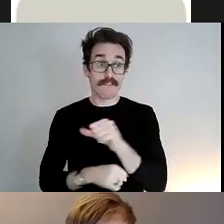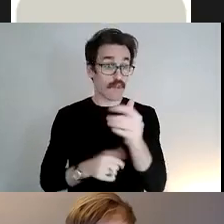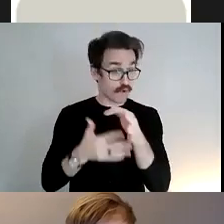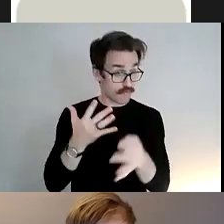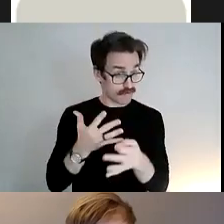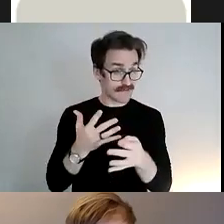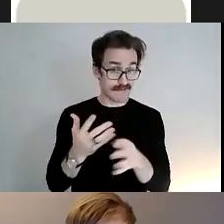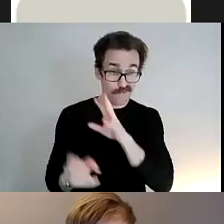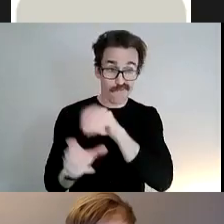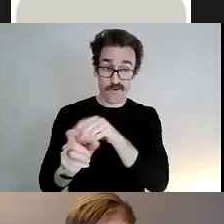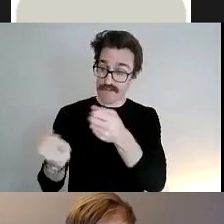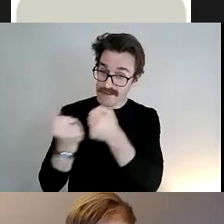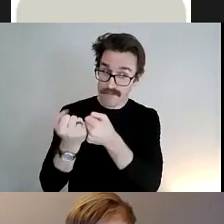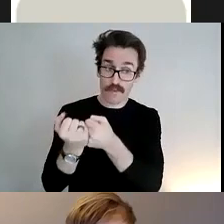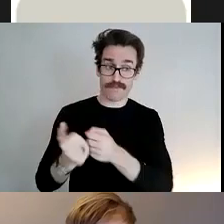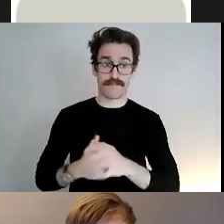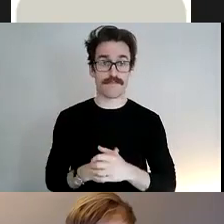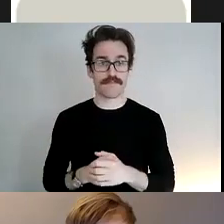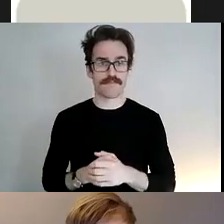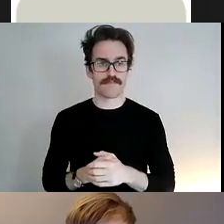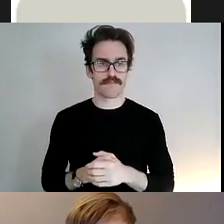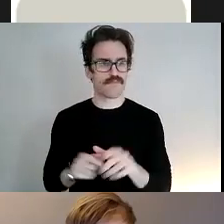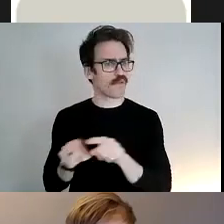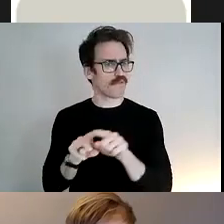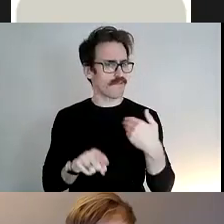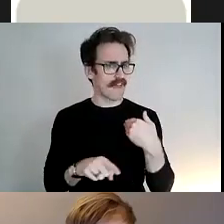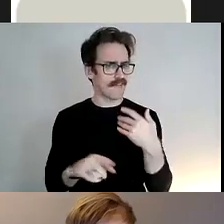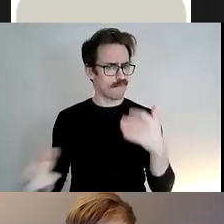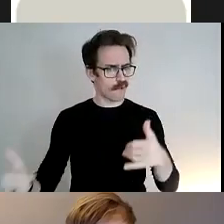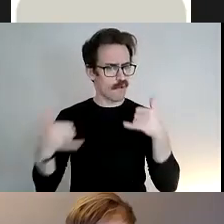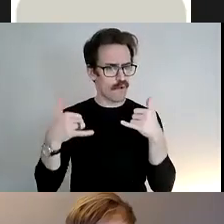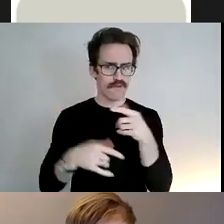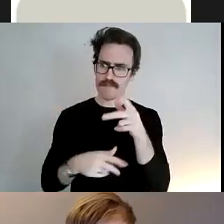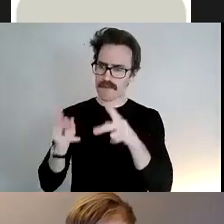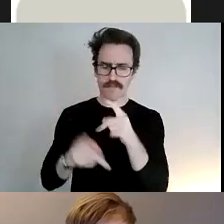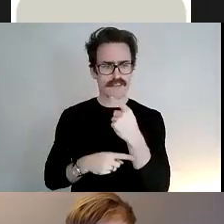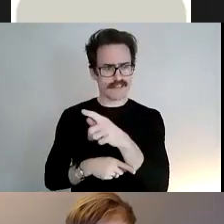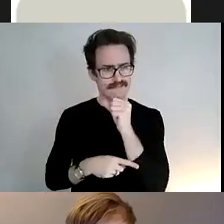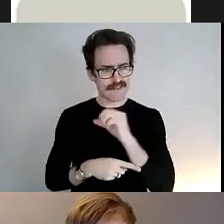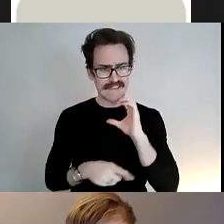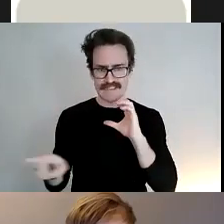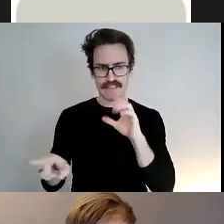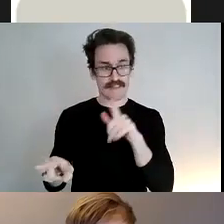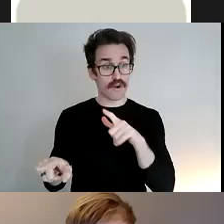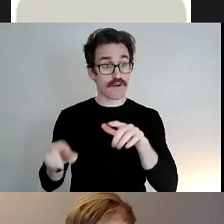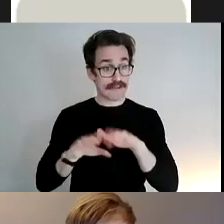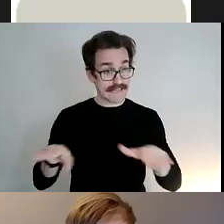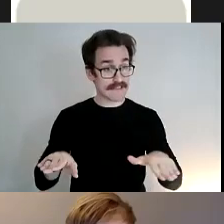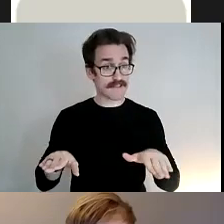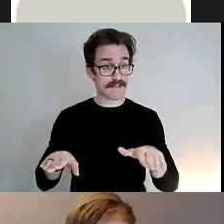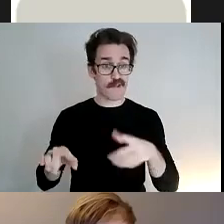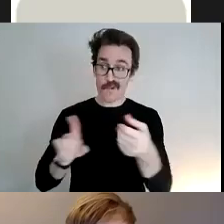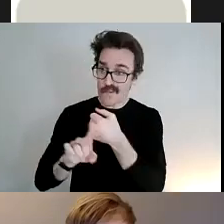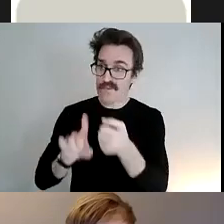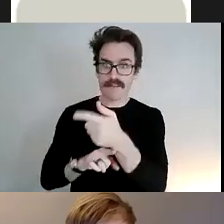also had calls where they say, this elderly person is being abused by their adult child who is pressuring